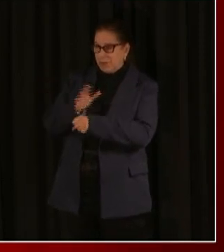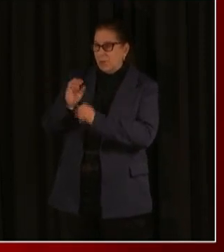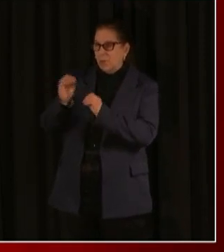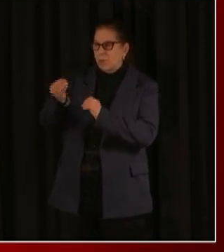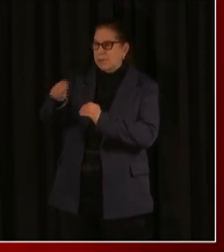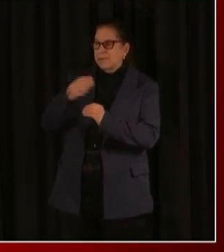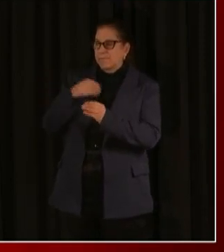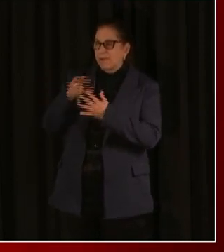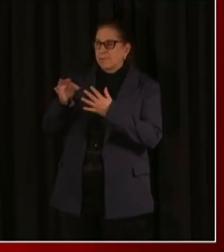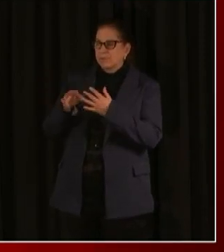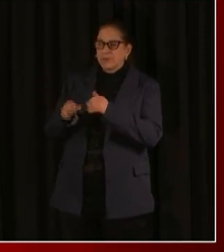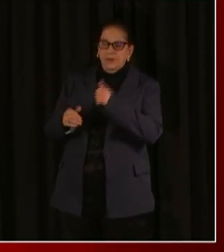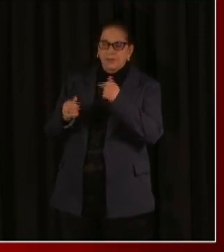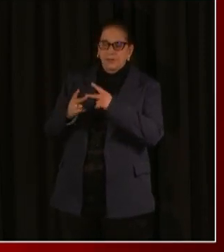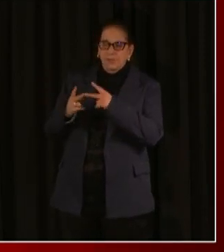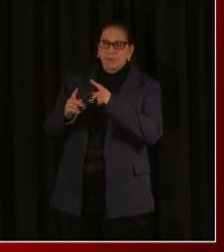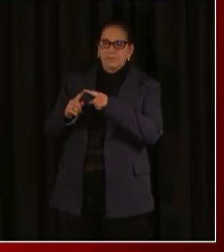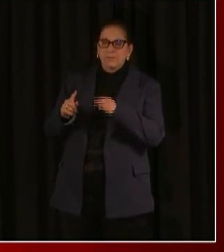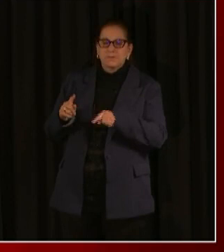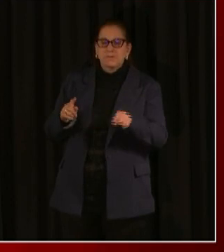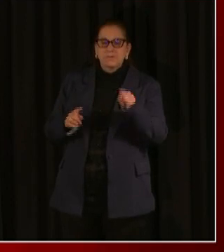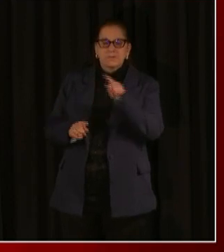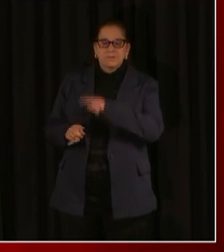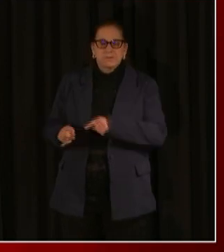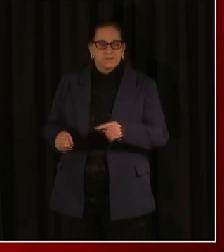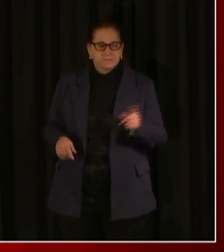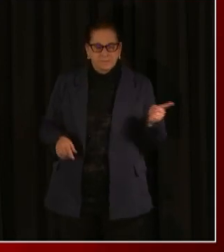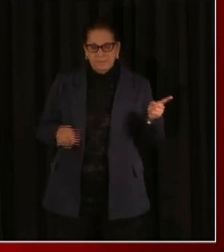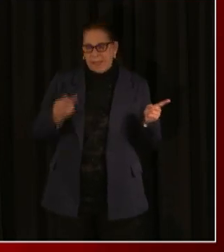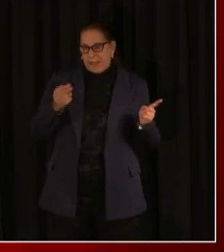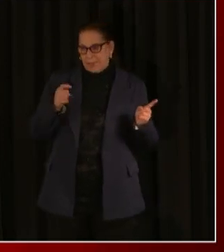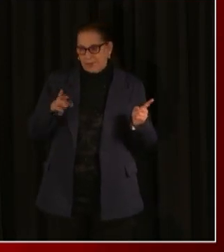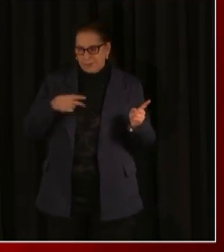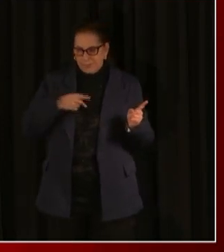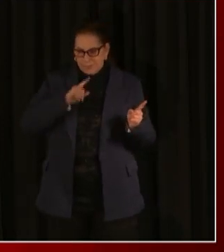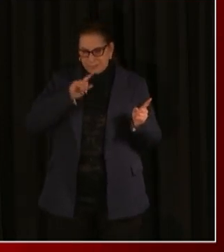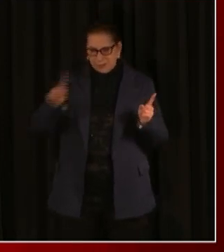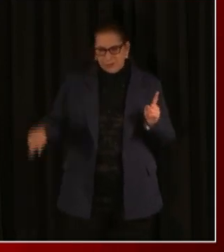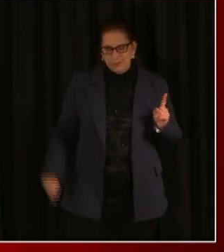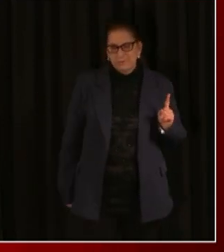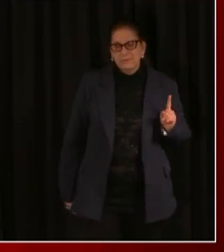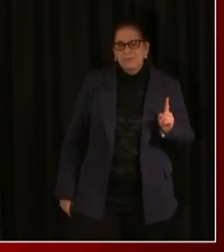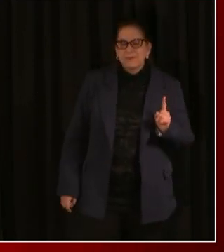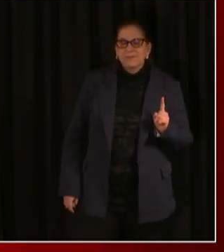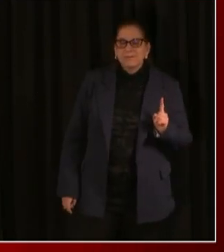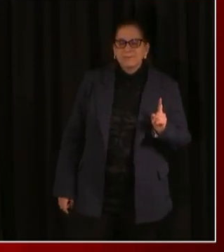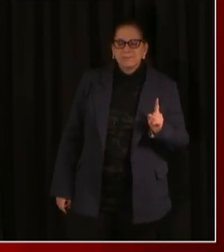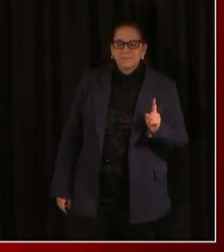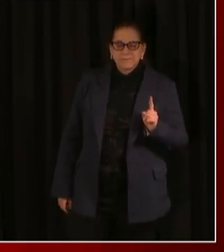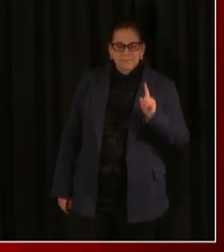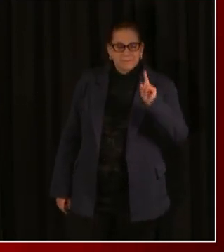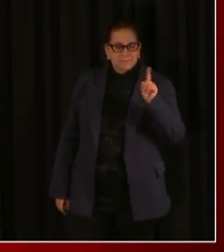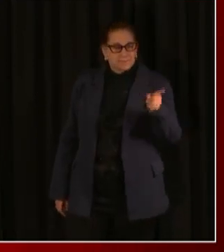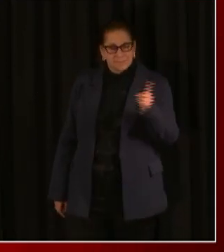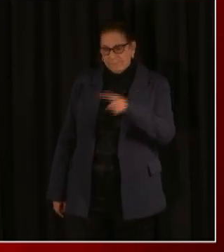So I can take this question. This is Kim Henderson, the Director of Communications for DC